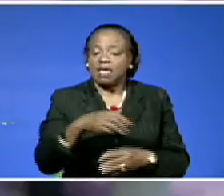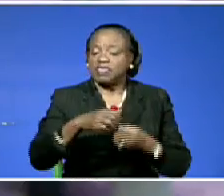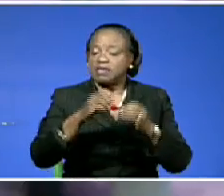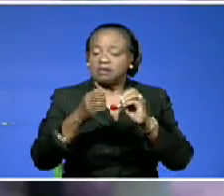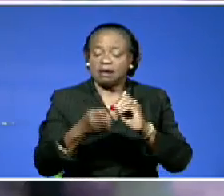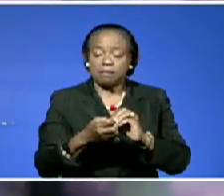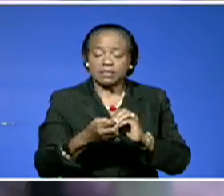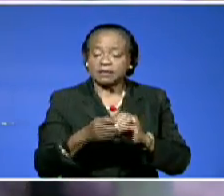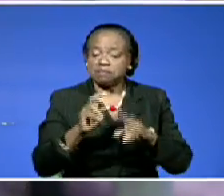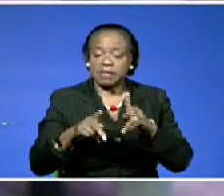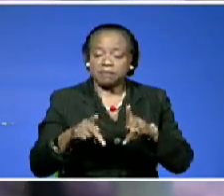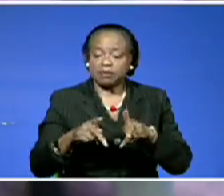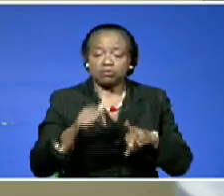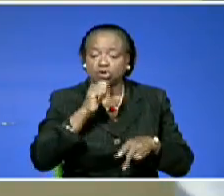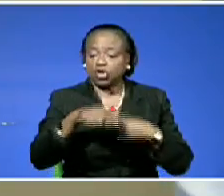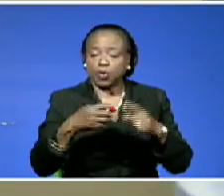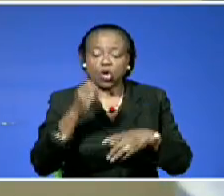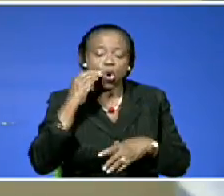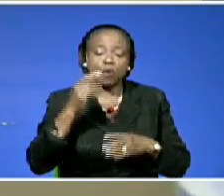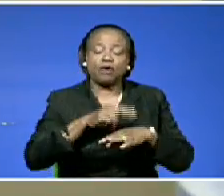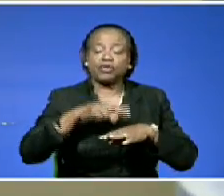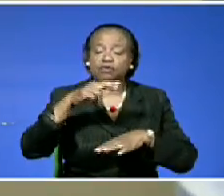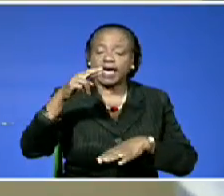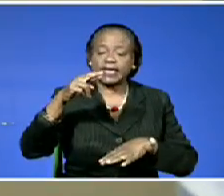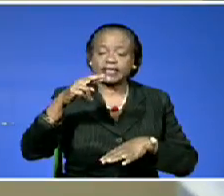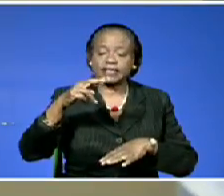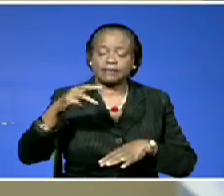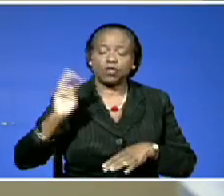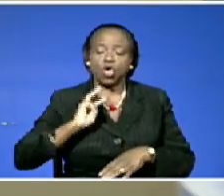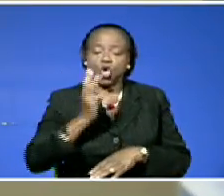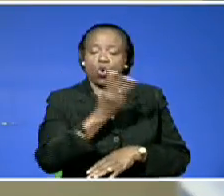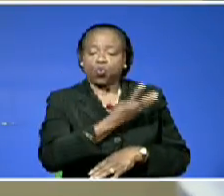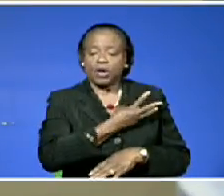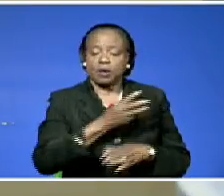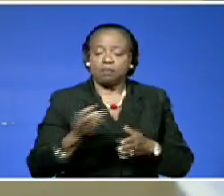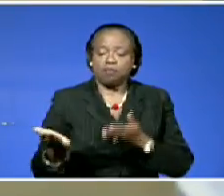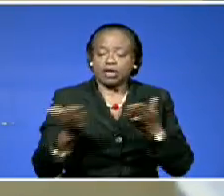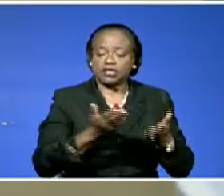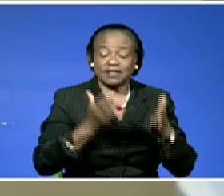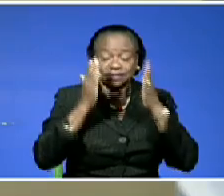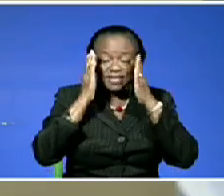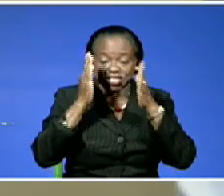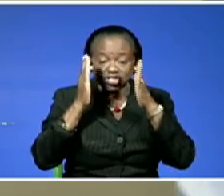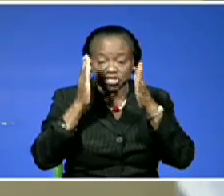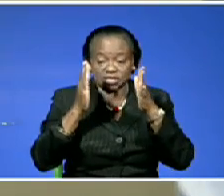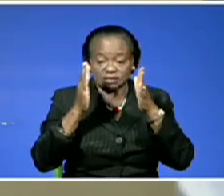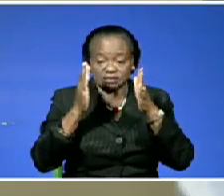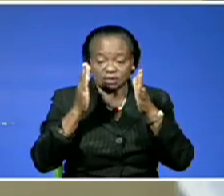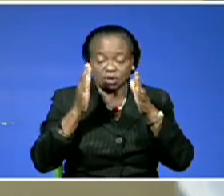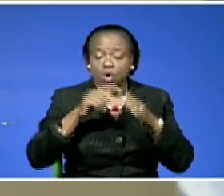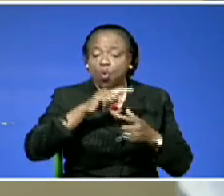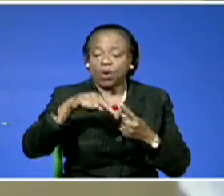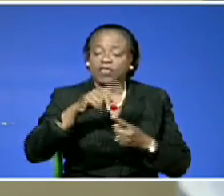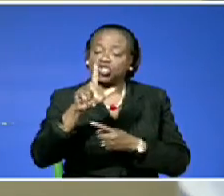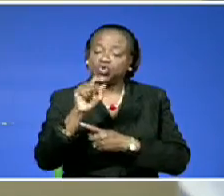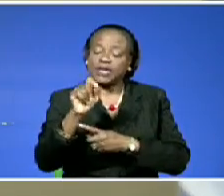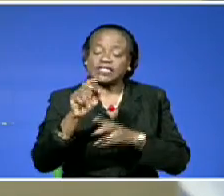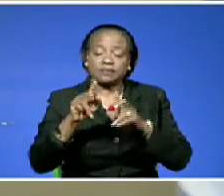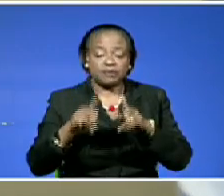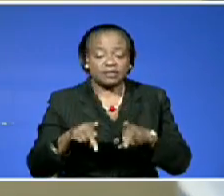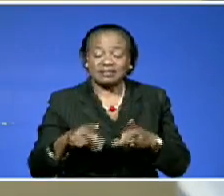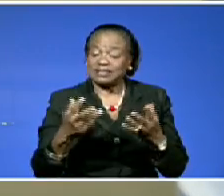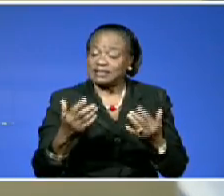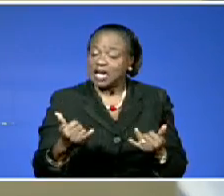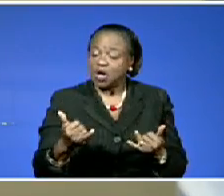the rise, and she made this appeal. We would have brought it to everyone's attention when there were about 20 such persons. We are